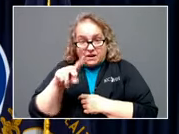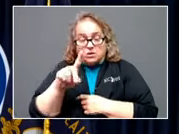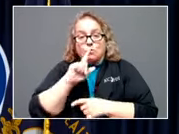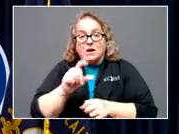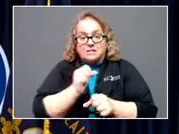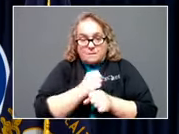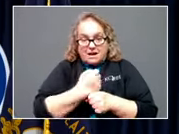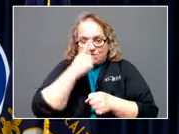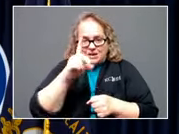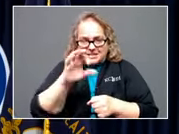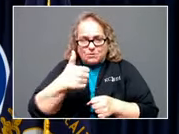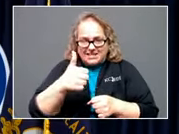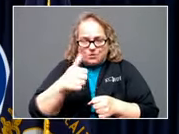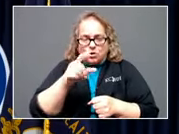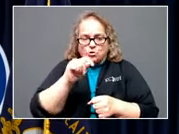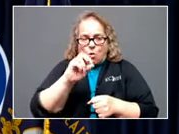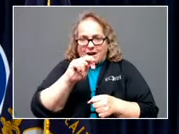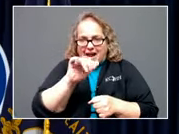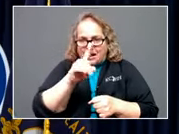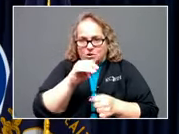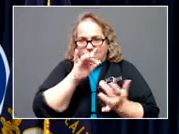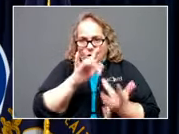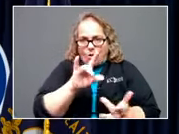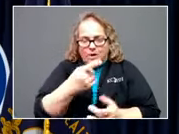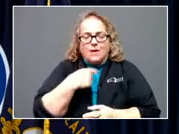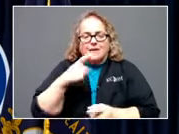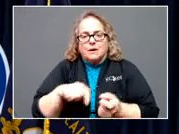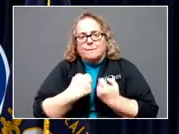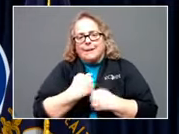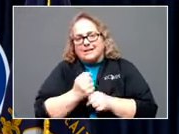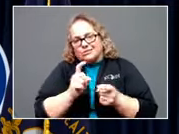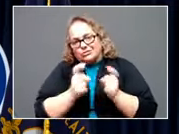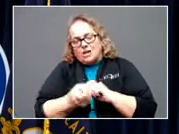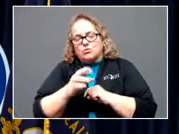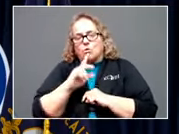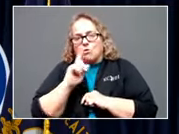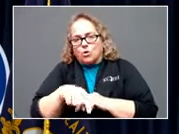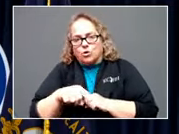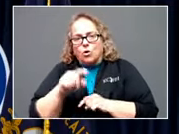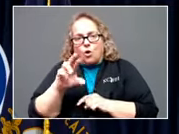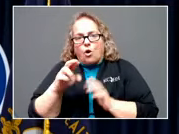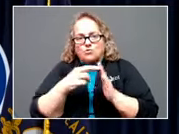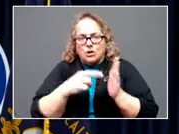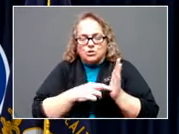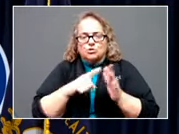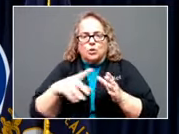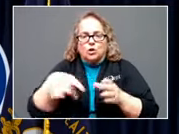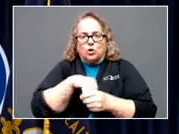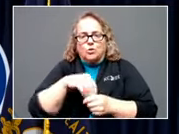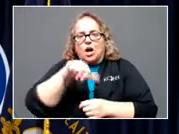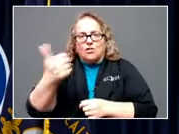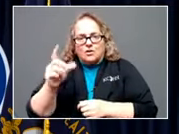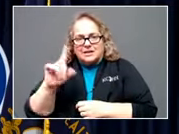We'd have to make an alteration in executive order or maybe even ultimately regulation to include others. But it's a lot of the